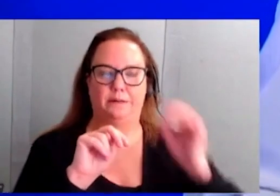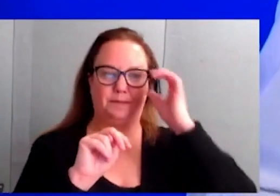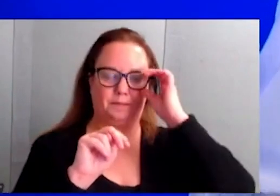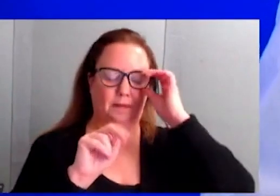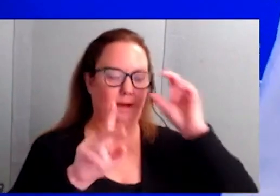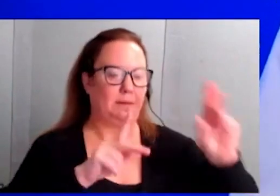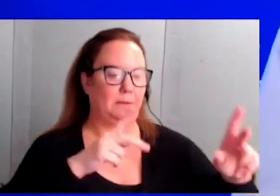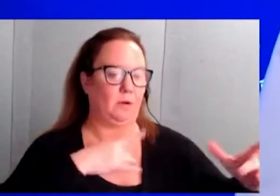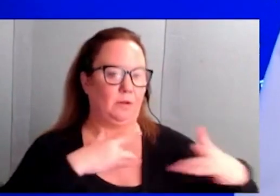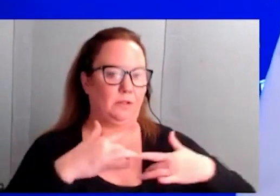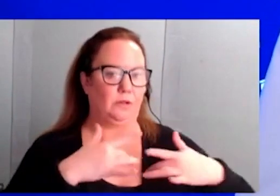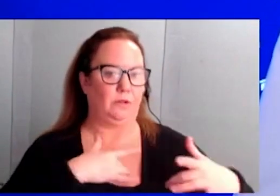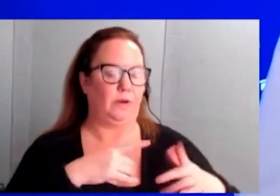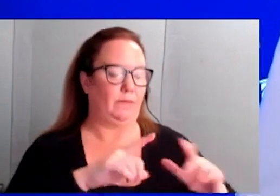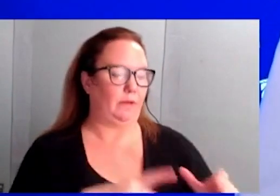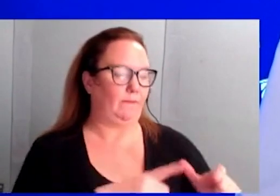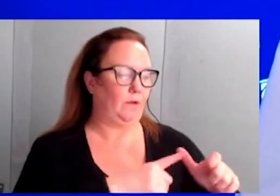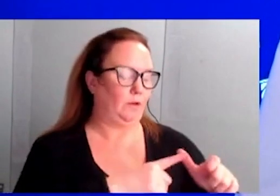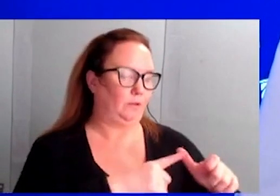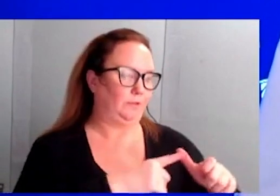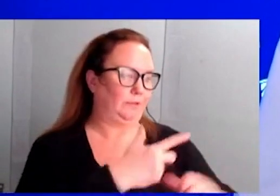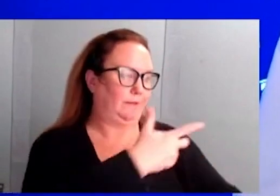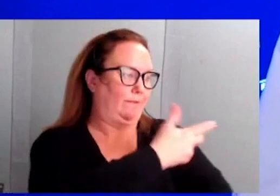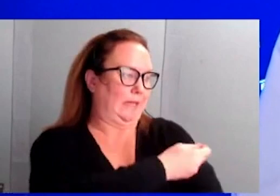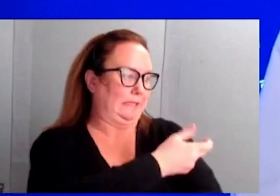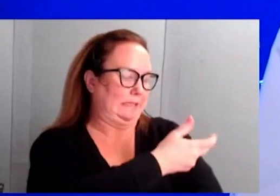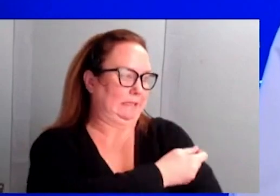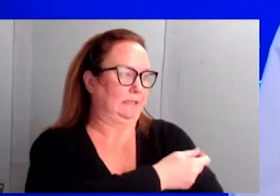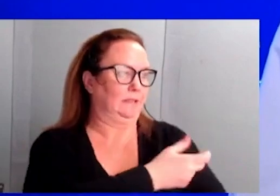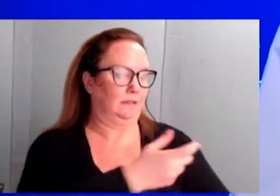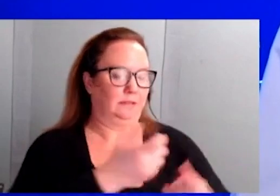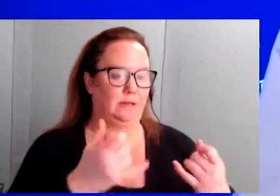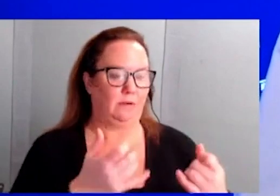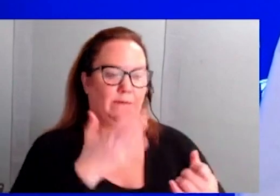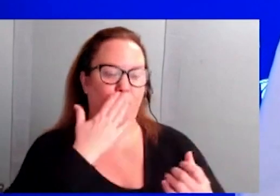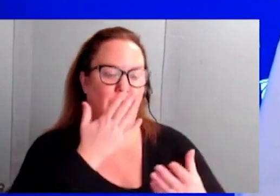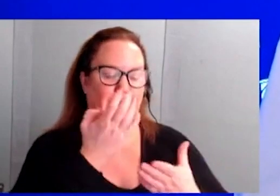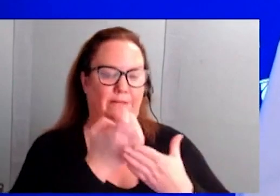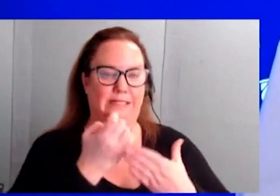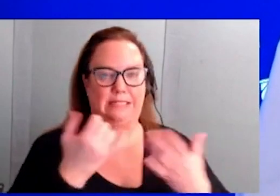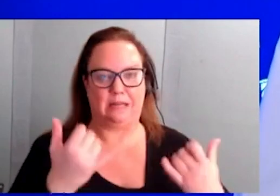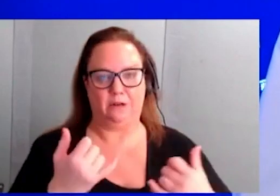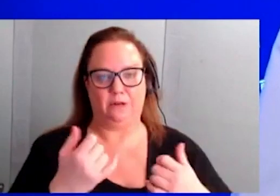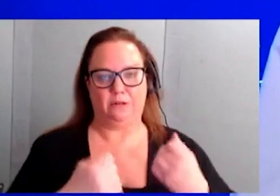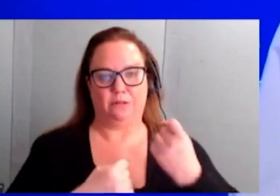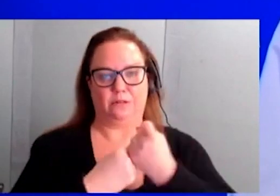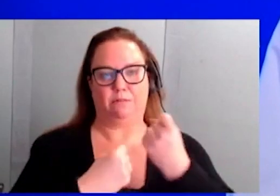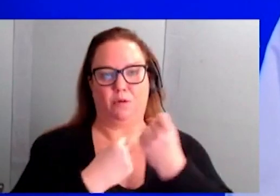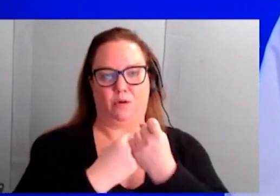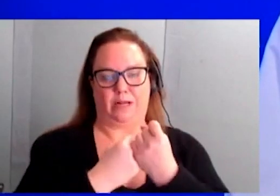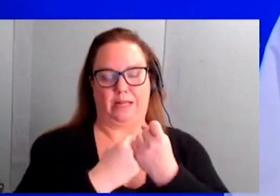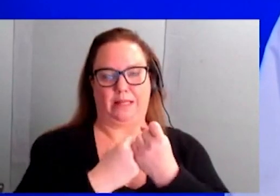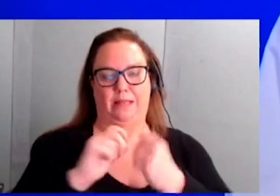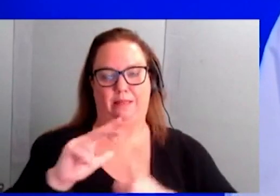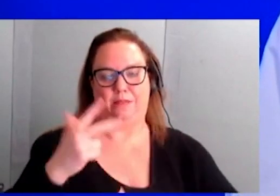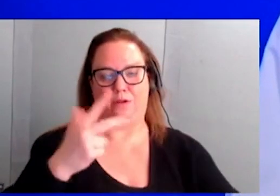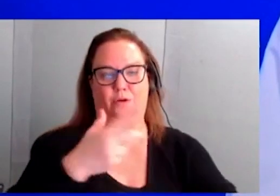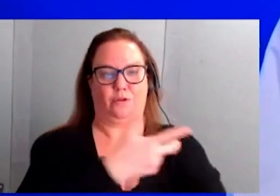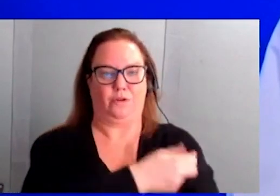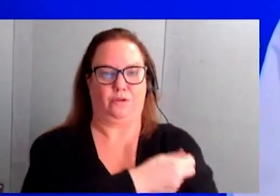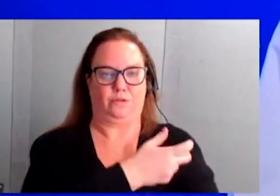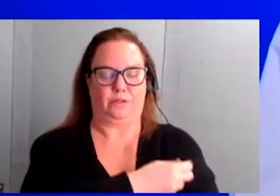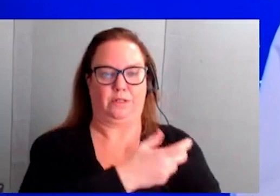out from their initial 2 doses of vaccine, and we have good evidence now supporting the fact that that 3rd dose really does